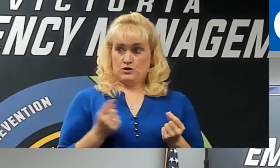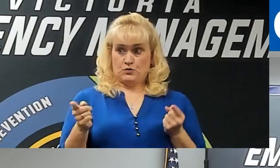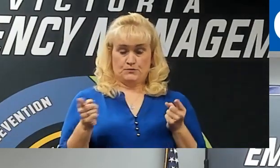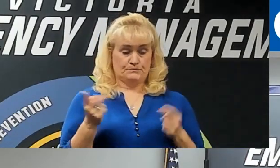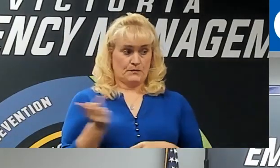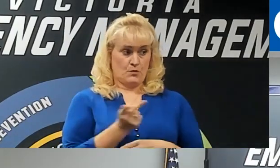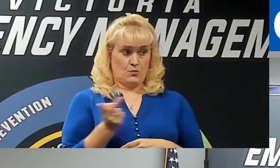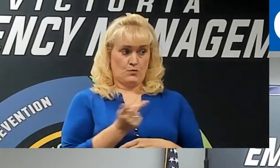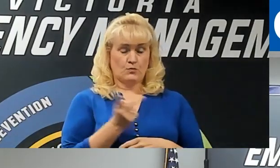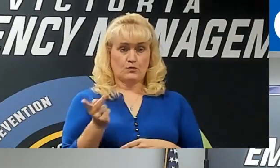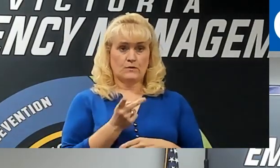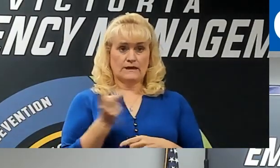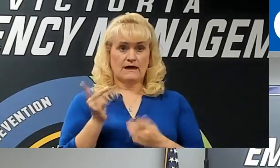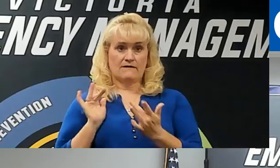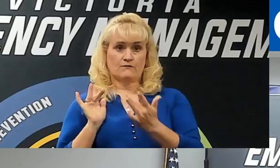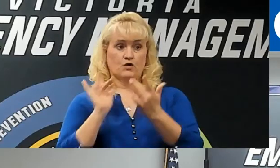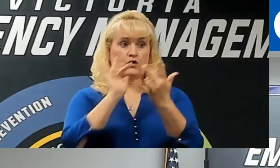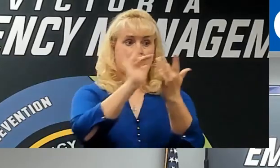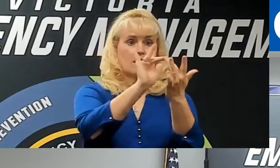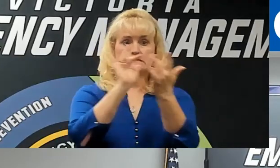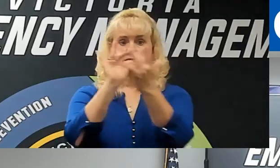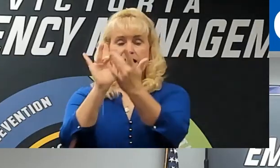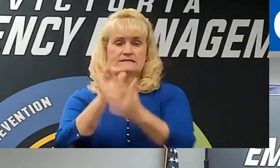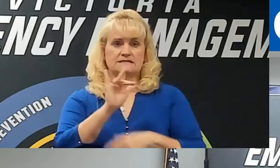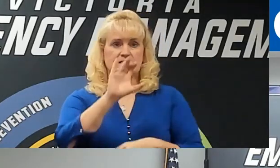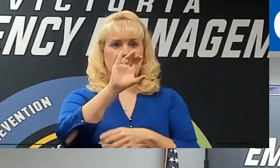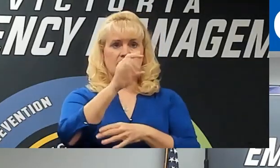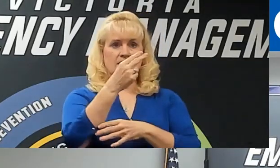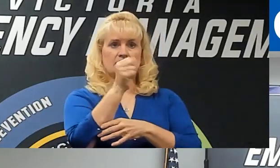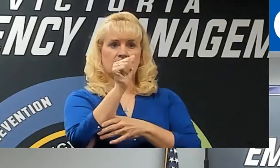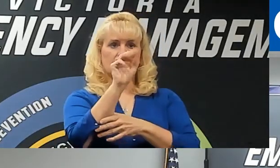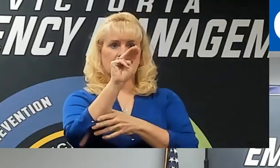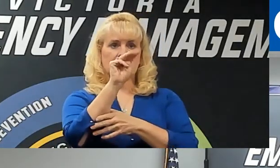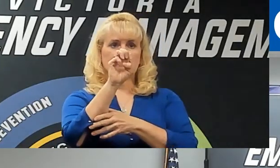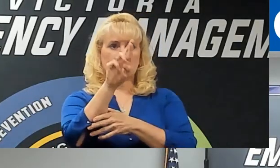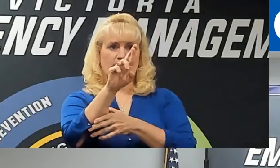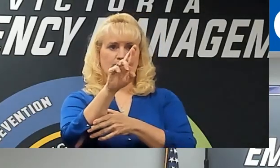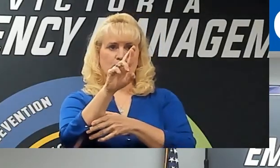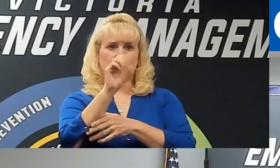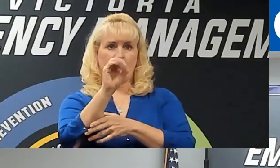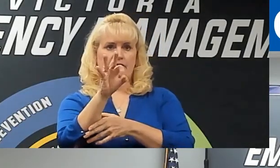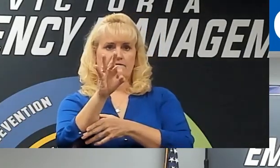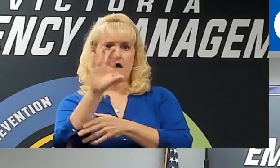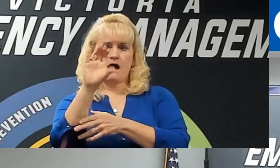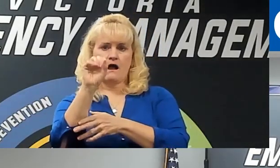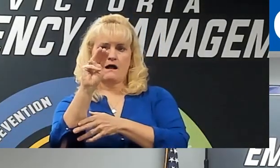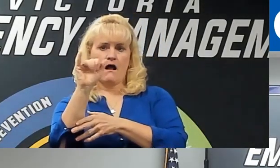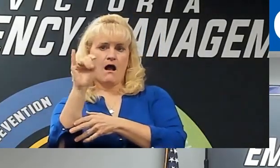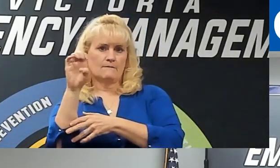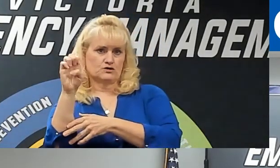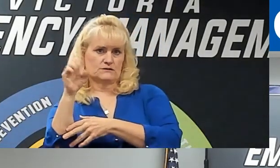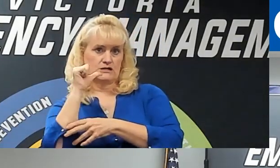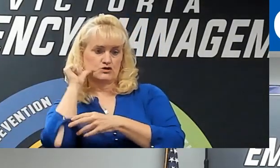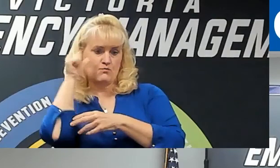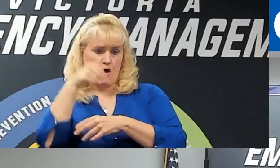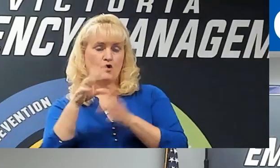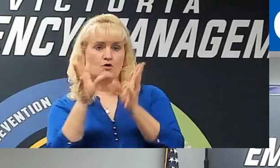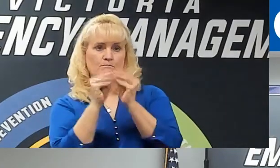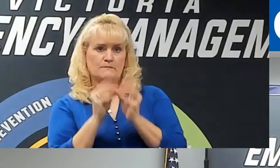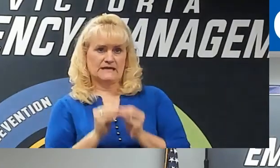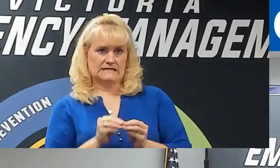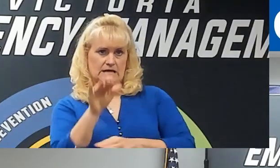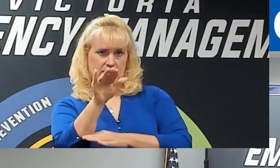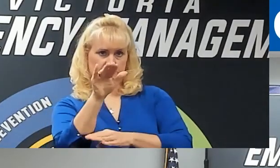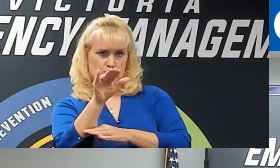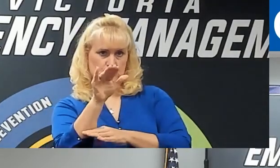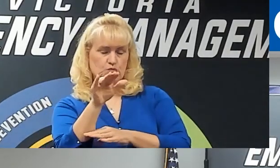reached out to our Chamber of Commerce, and we're going to have a meeting tomorrow afternoon with the executive